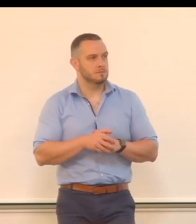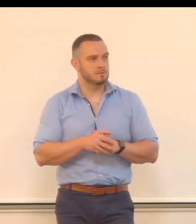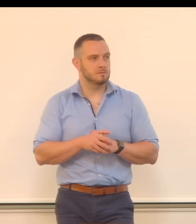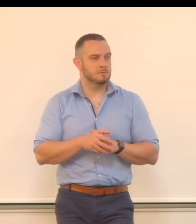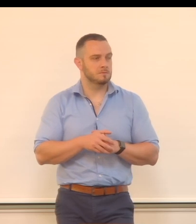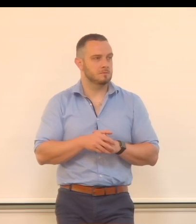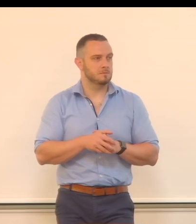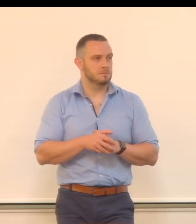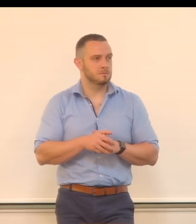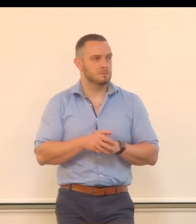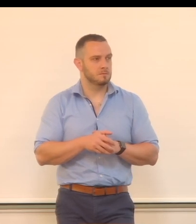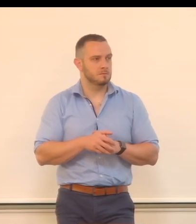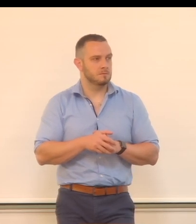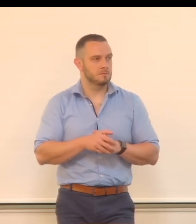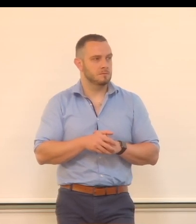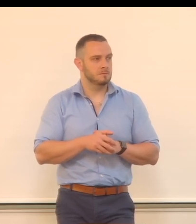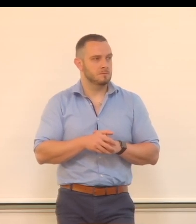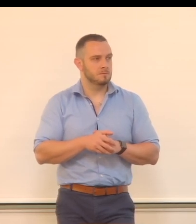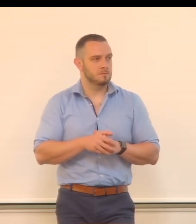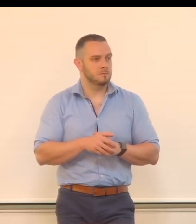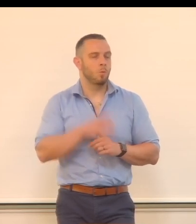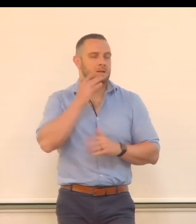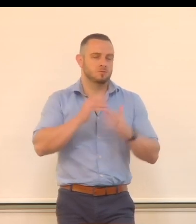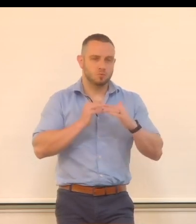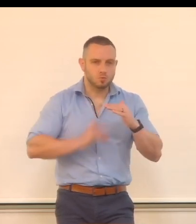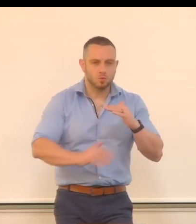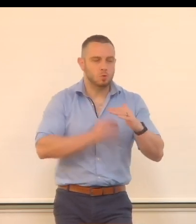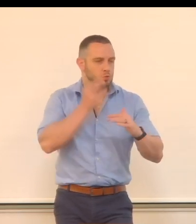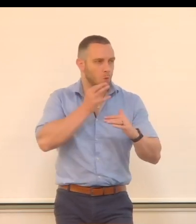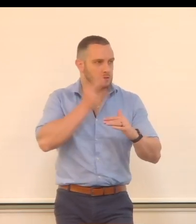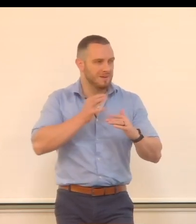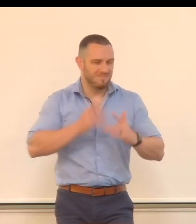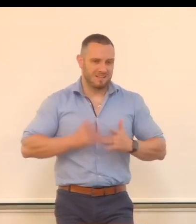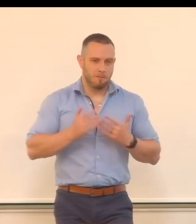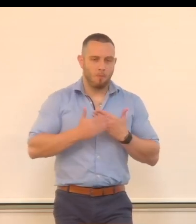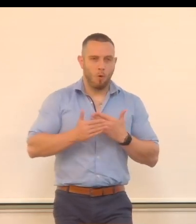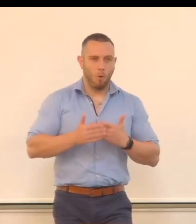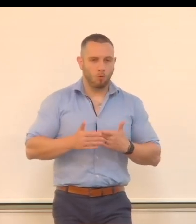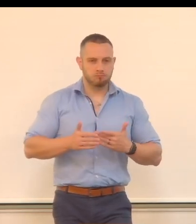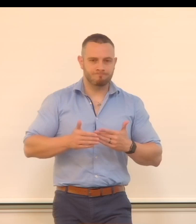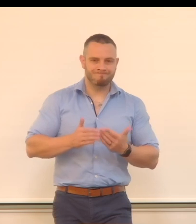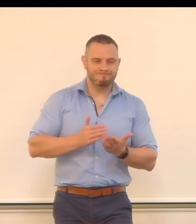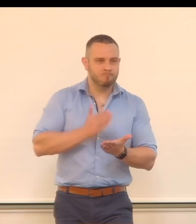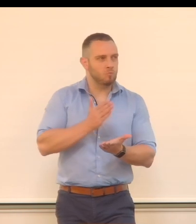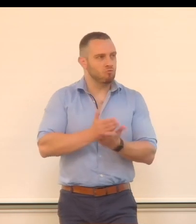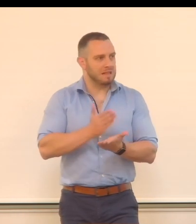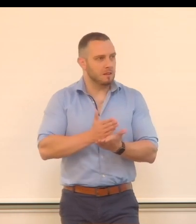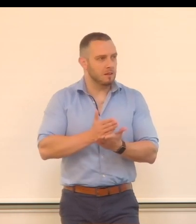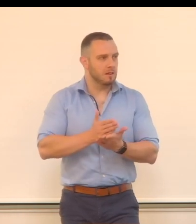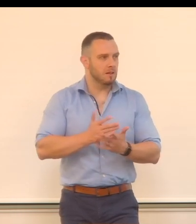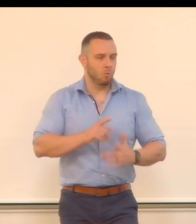it's more or less realistic spacesuit that you're wearing, as opposed to having like complete freedom of motion or